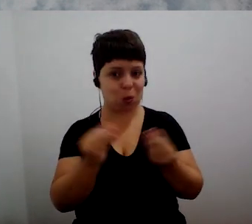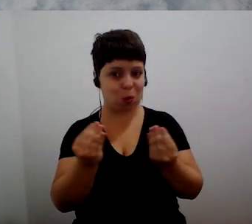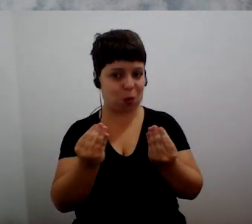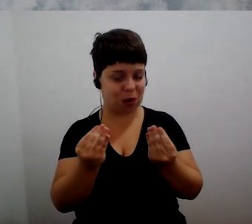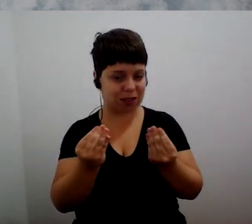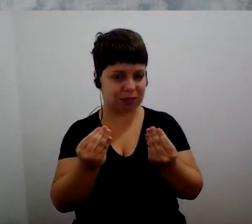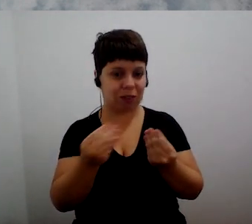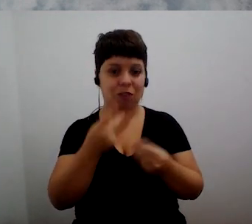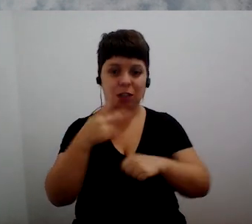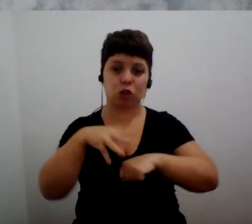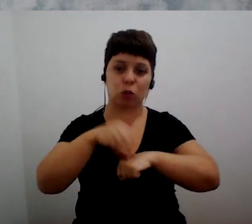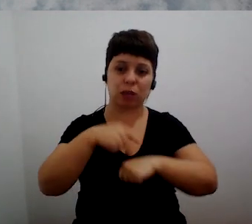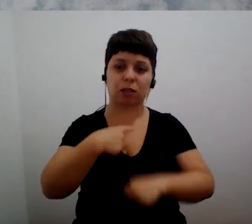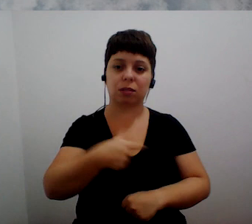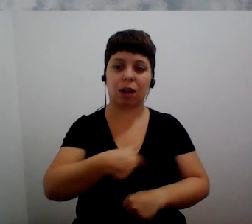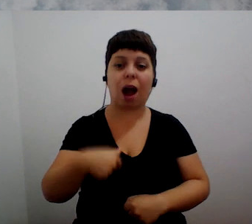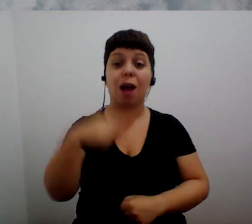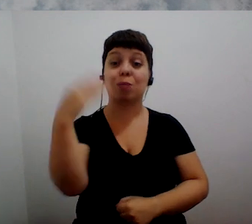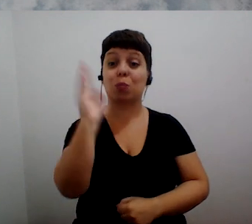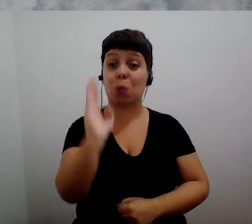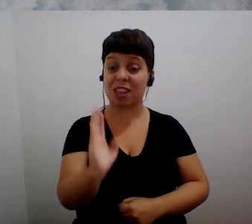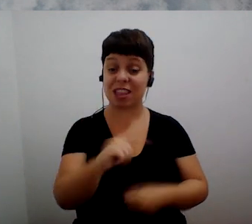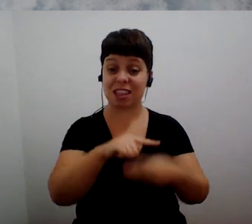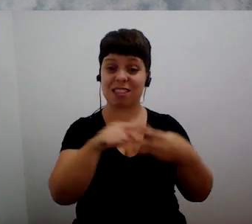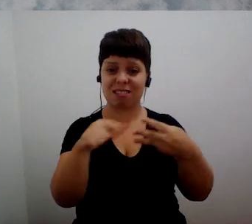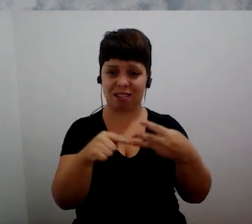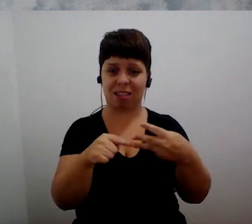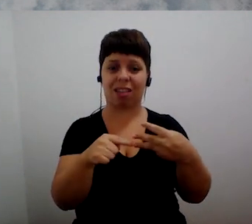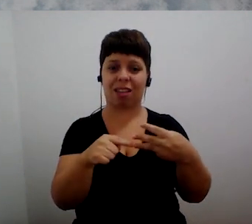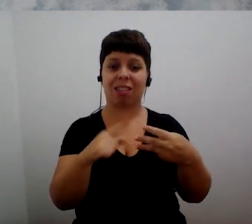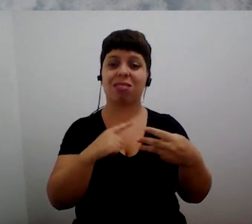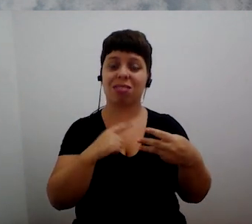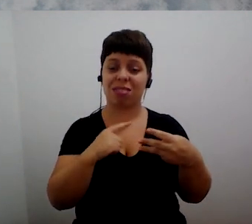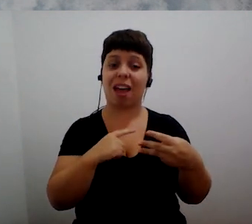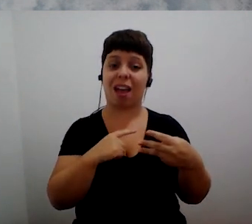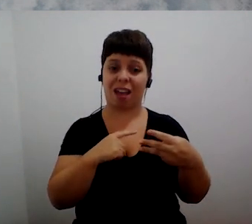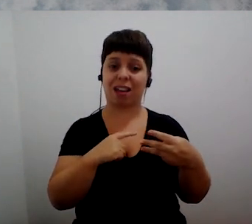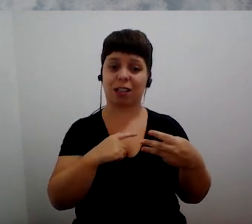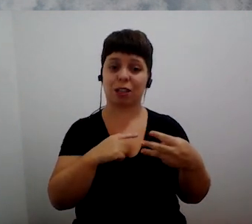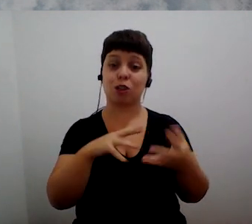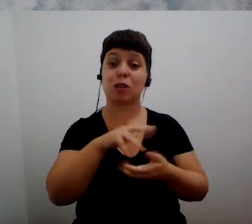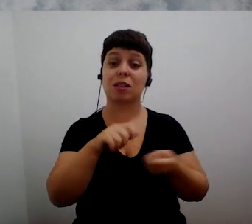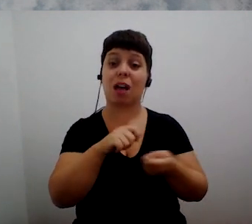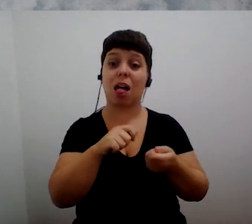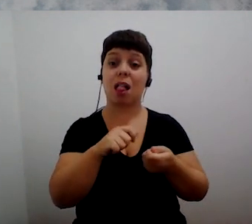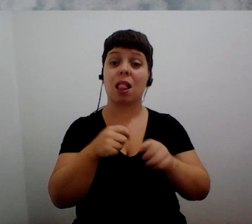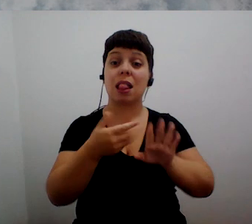Brazil have a strong sustainable development legacy to honor and defend. We have